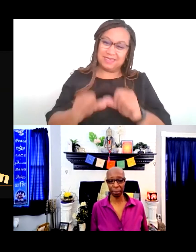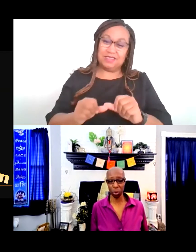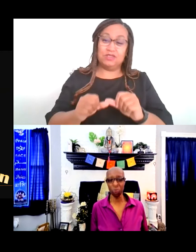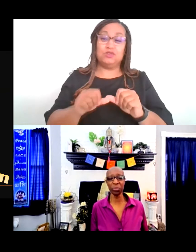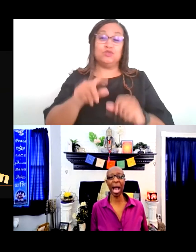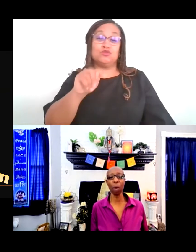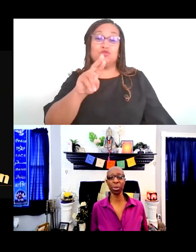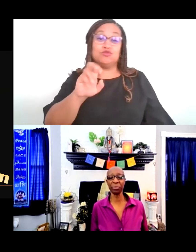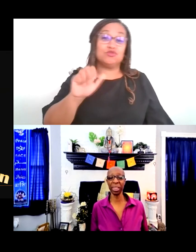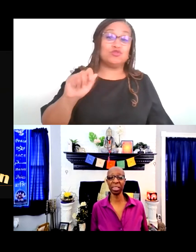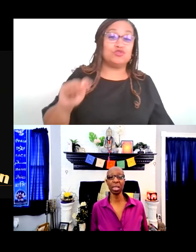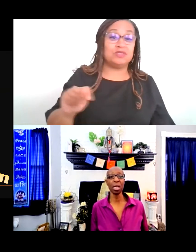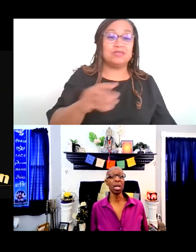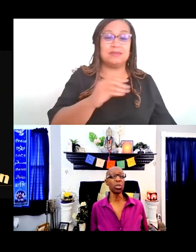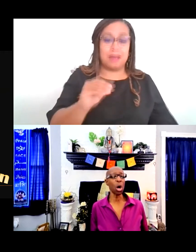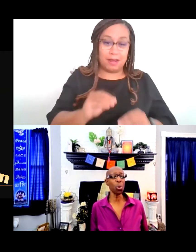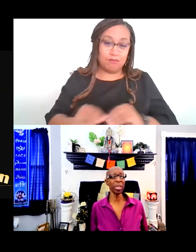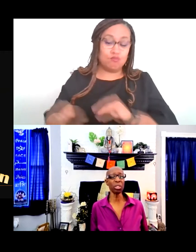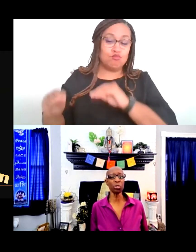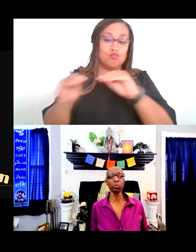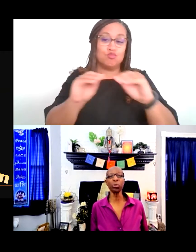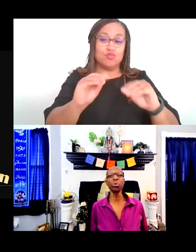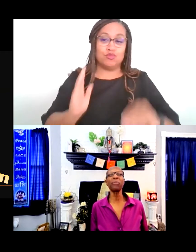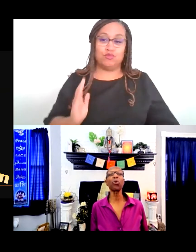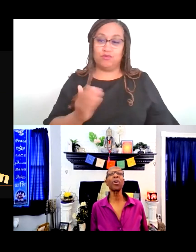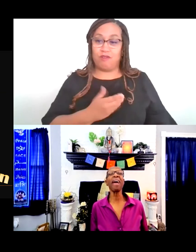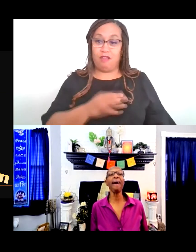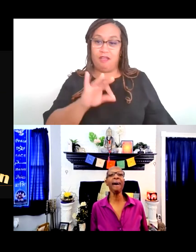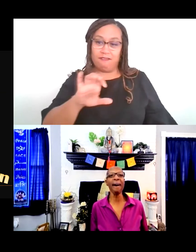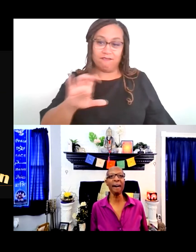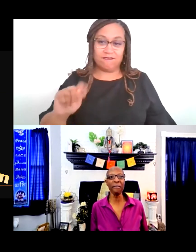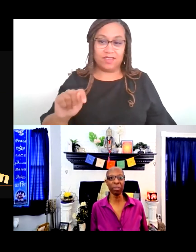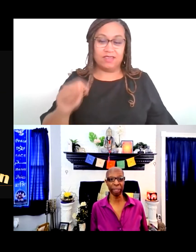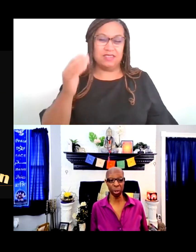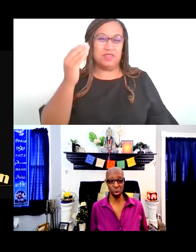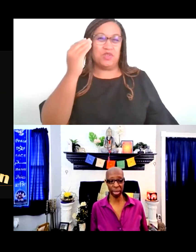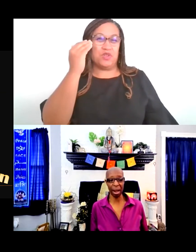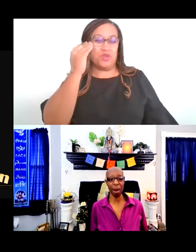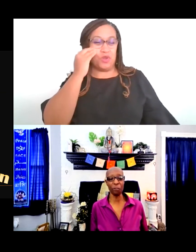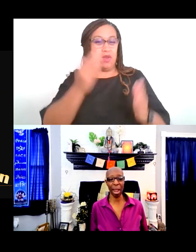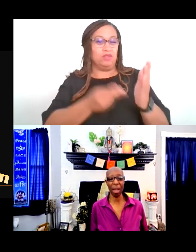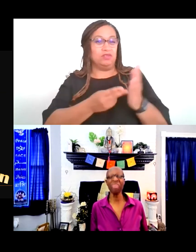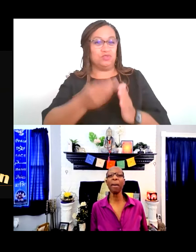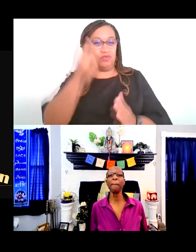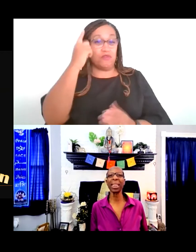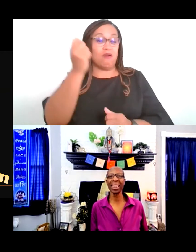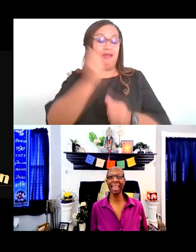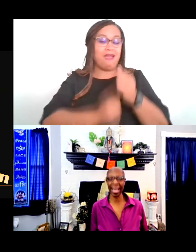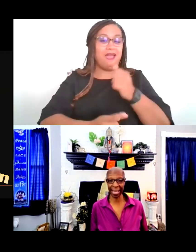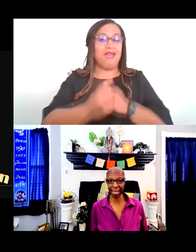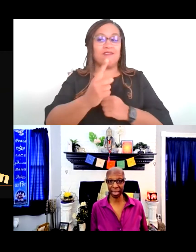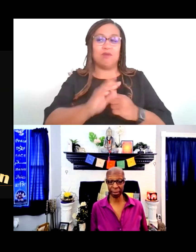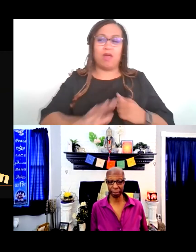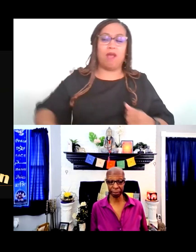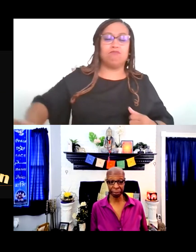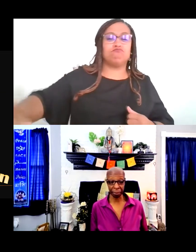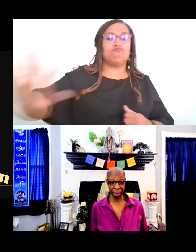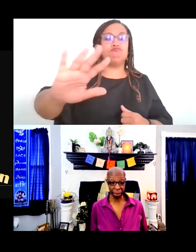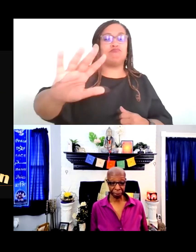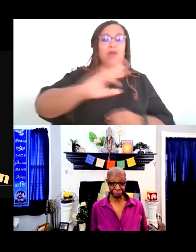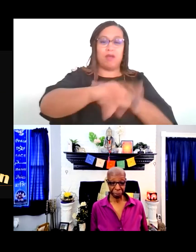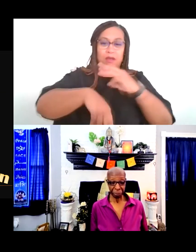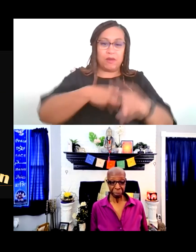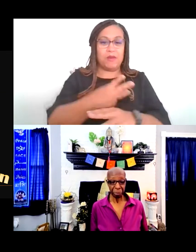and move our feet, knowing the truth for everyone around the planet.